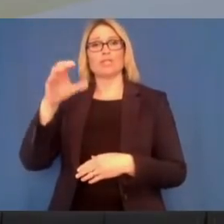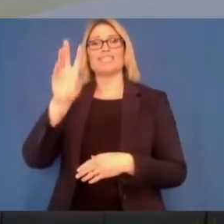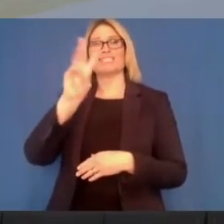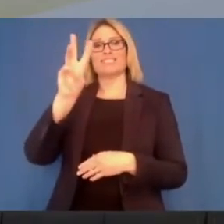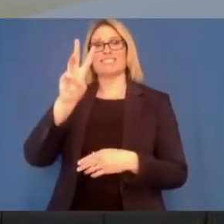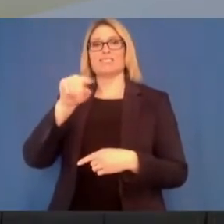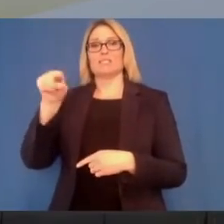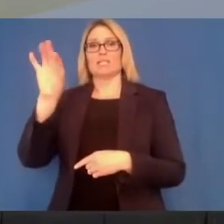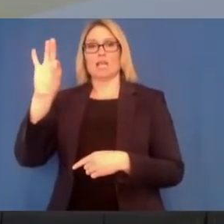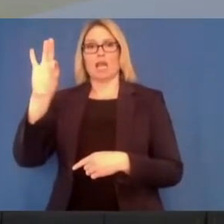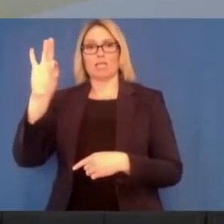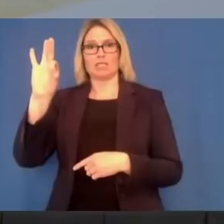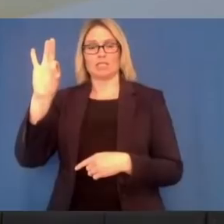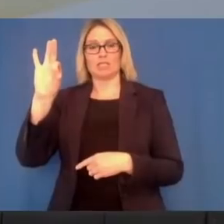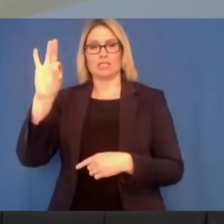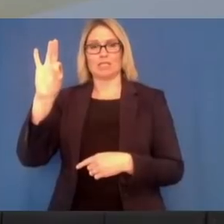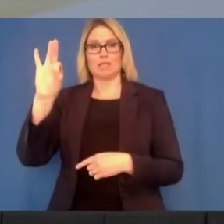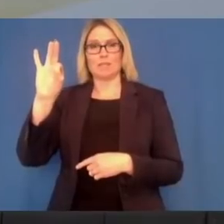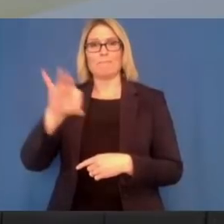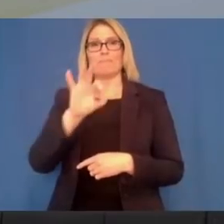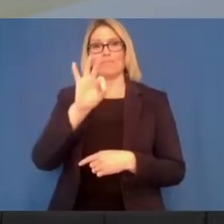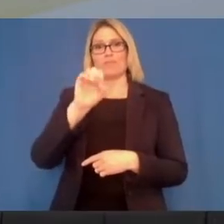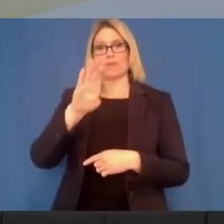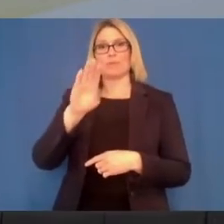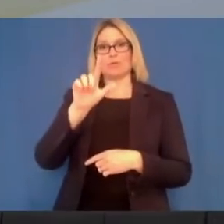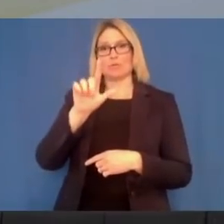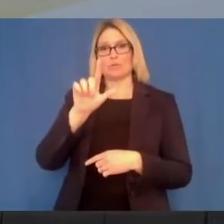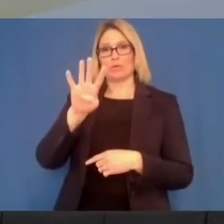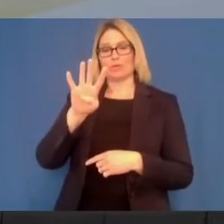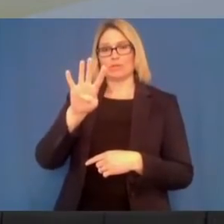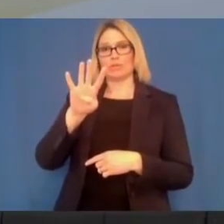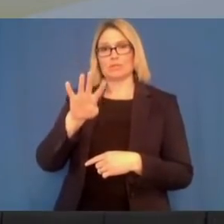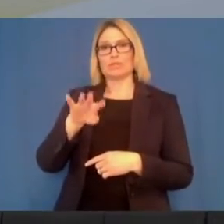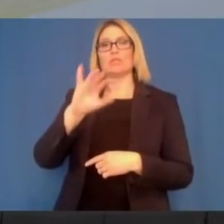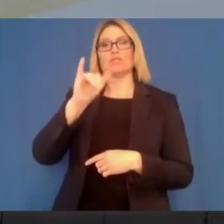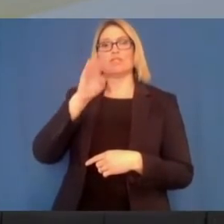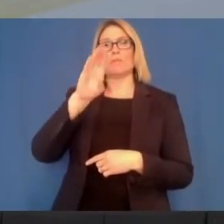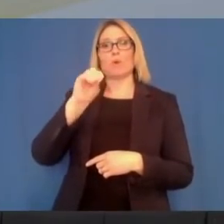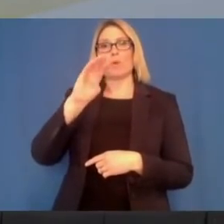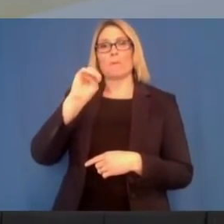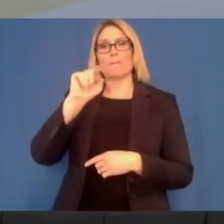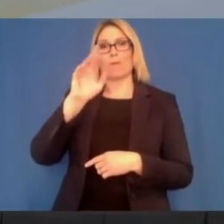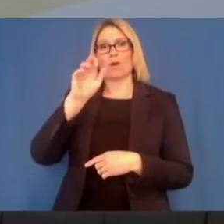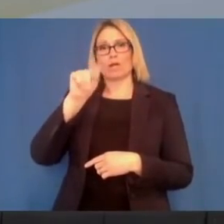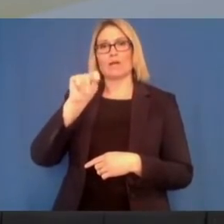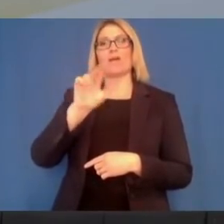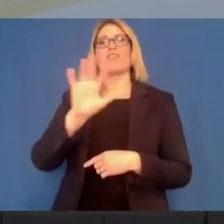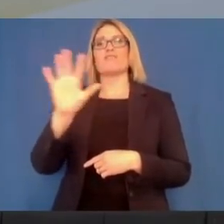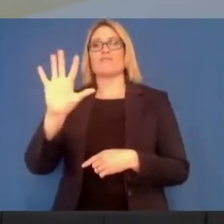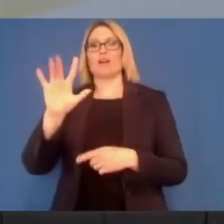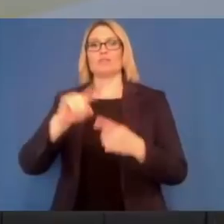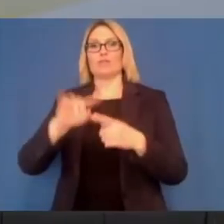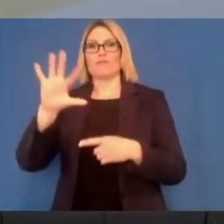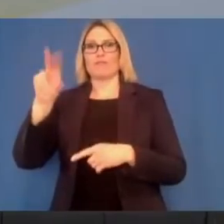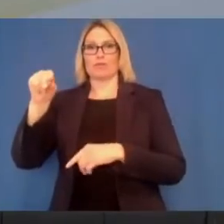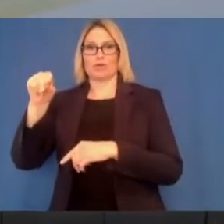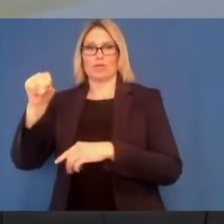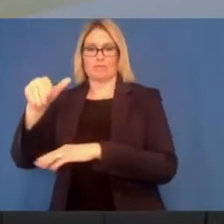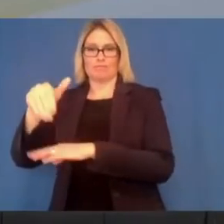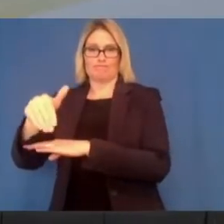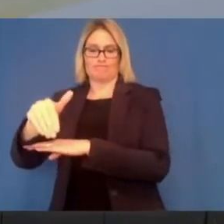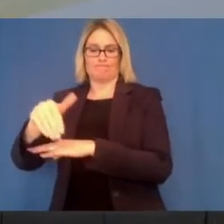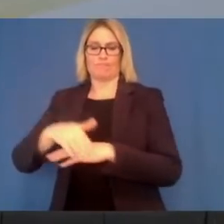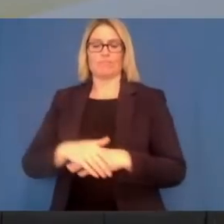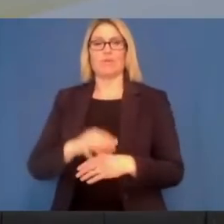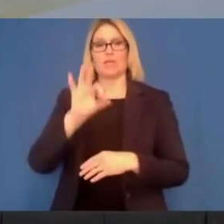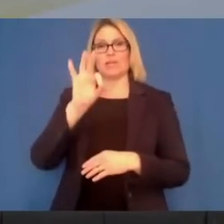9 p.m. February 24th, the Junco Market in Charlottetown, between 5 p.m. and 5:30 p.m.